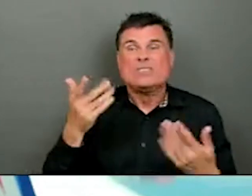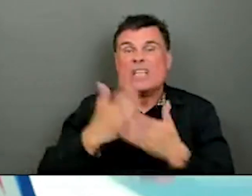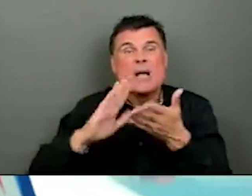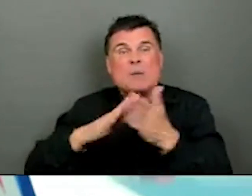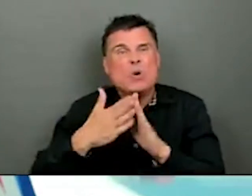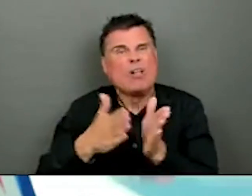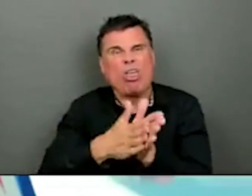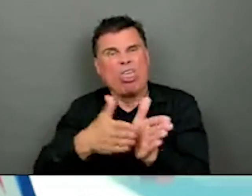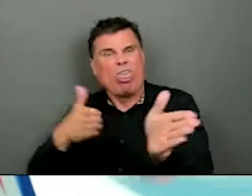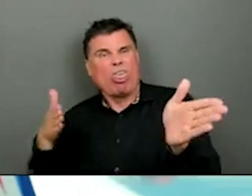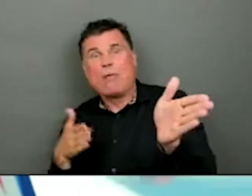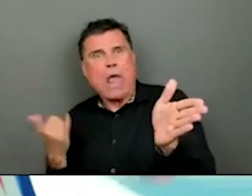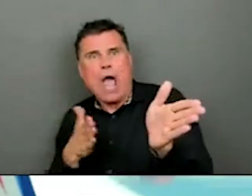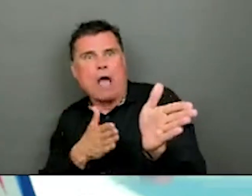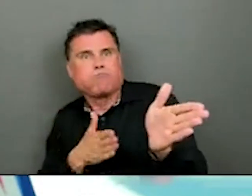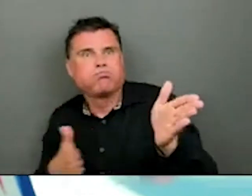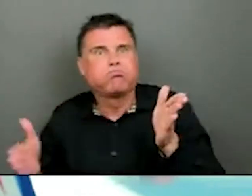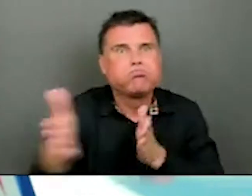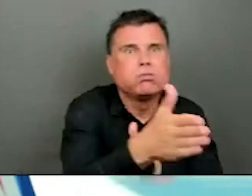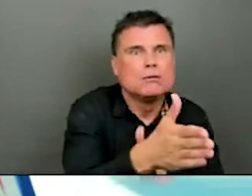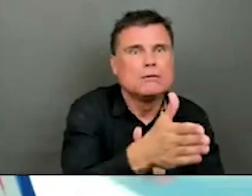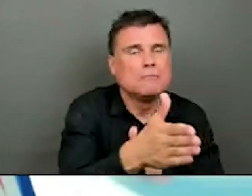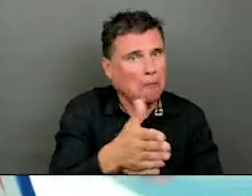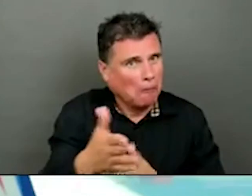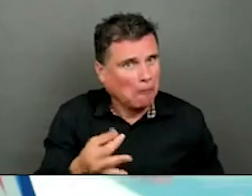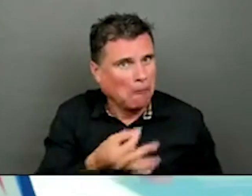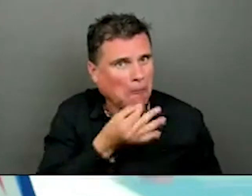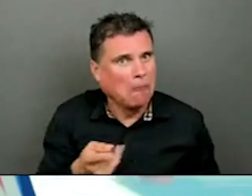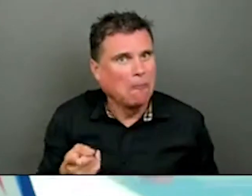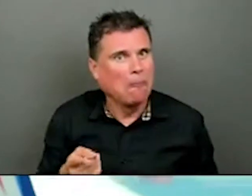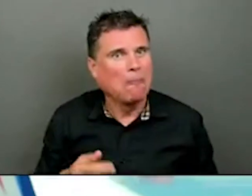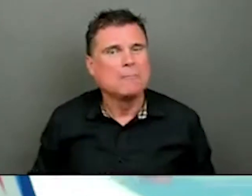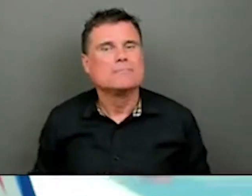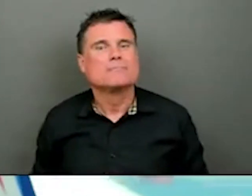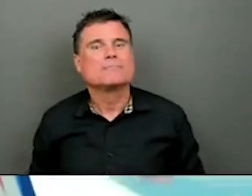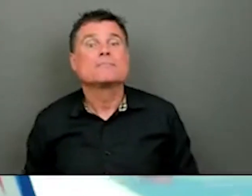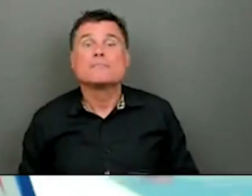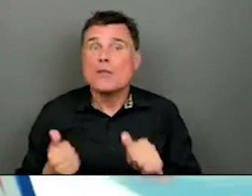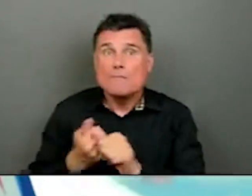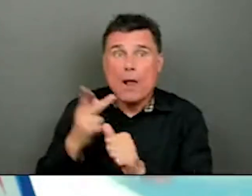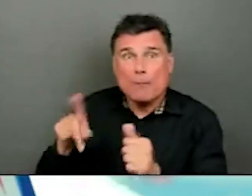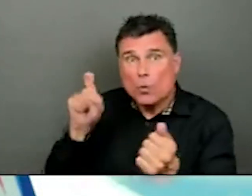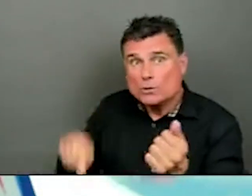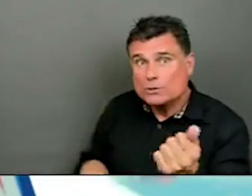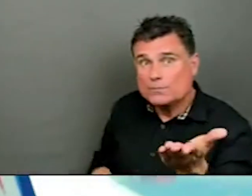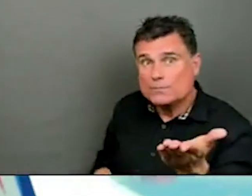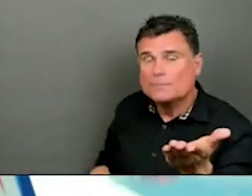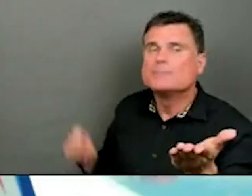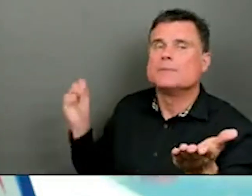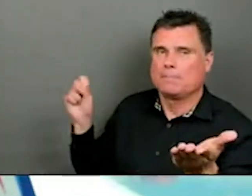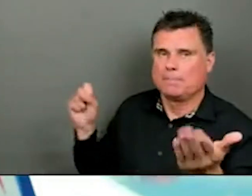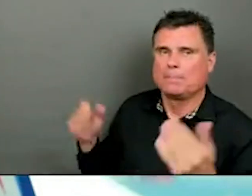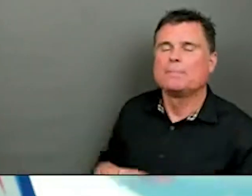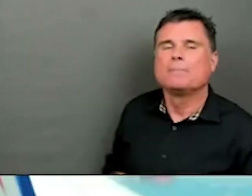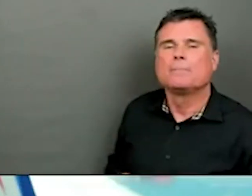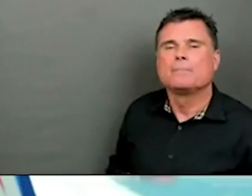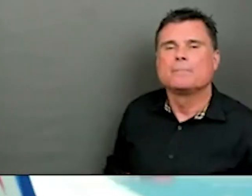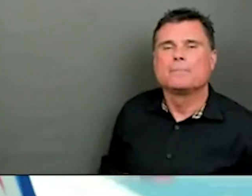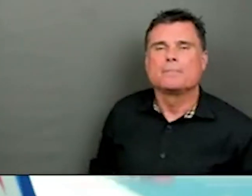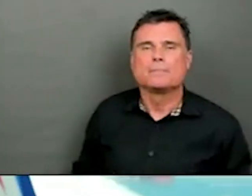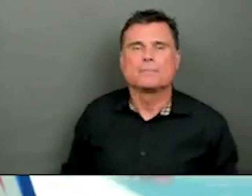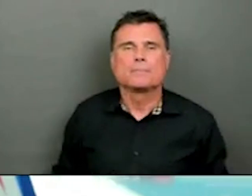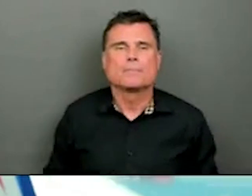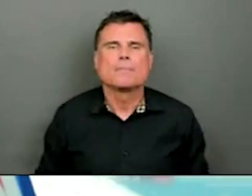work. Lisa, do you have a follow-up? Yes, thank you. When do you expect or hope to